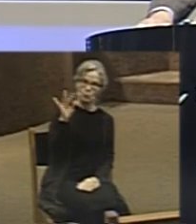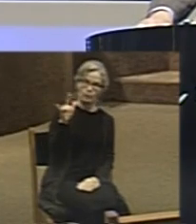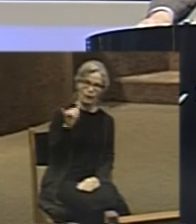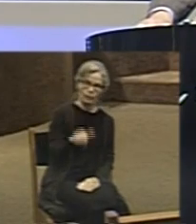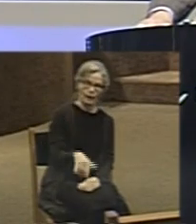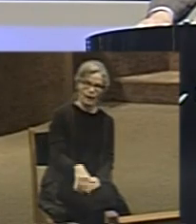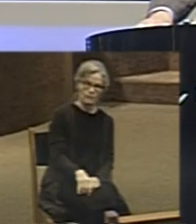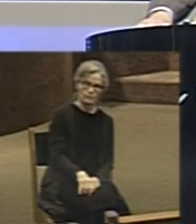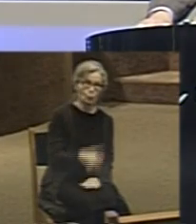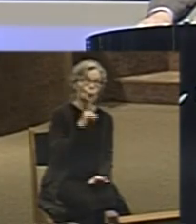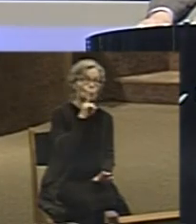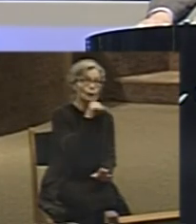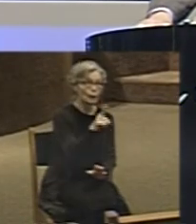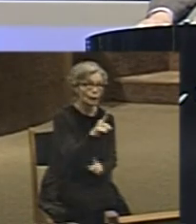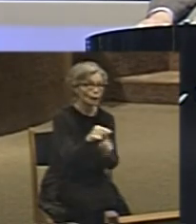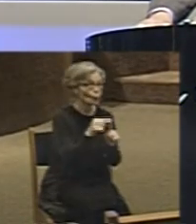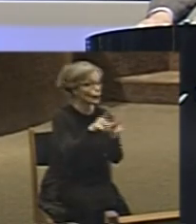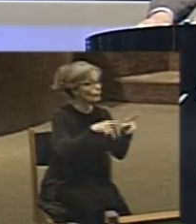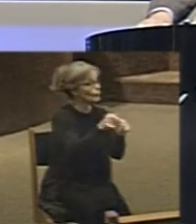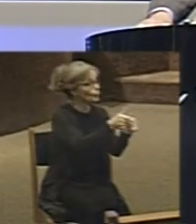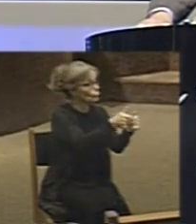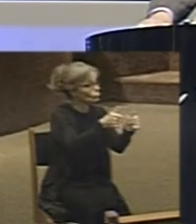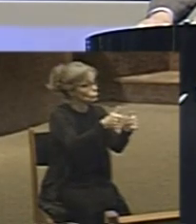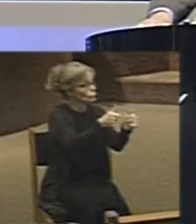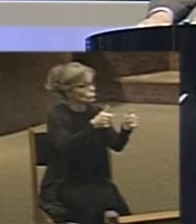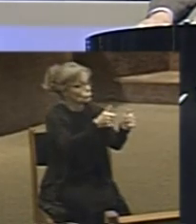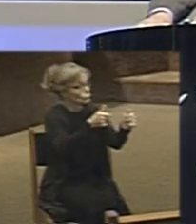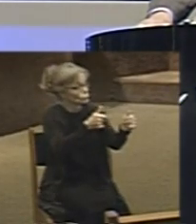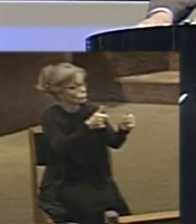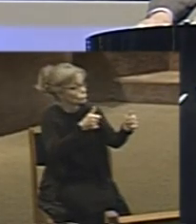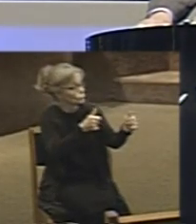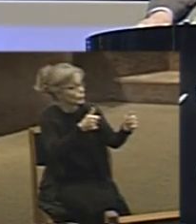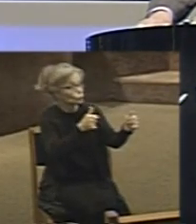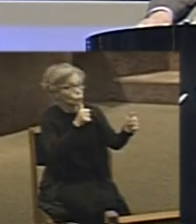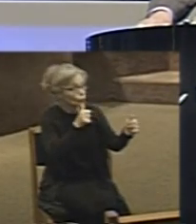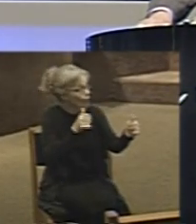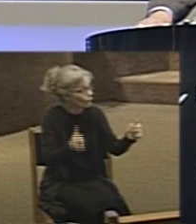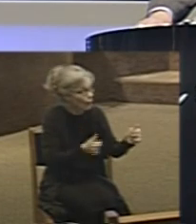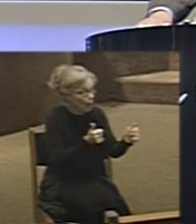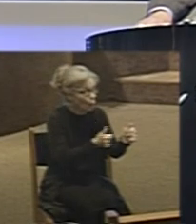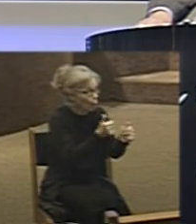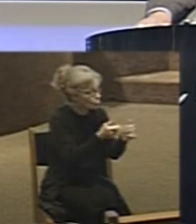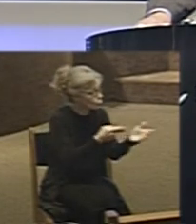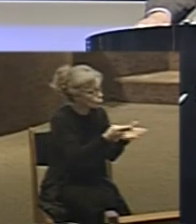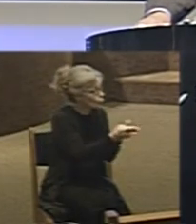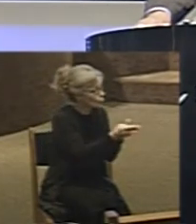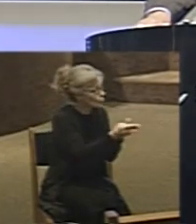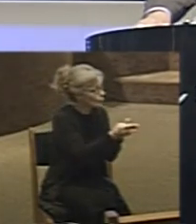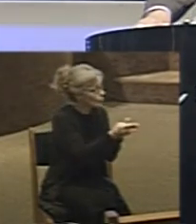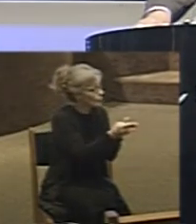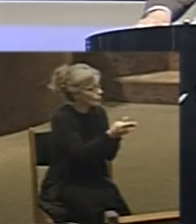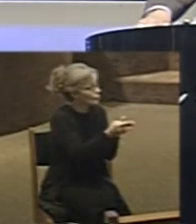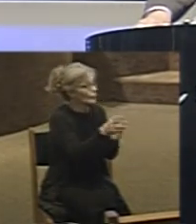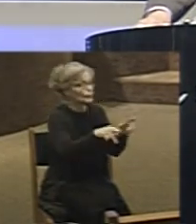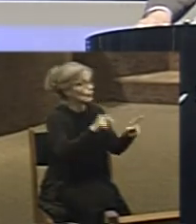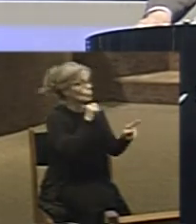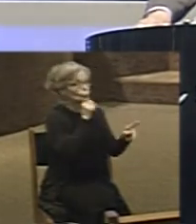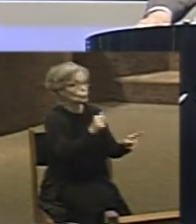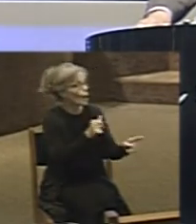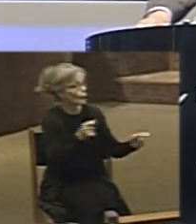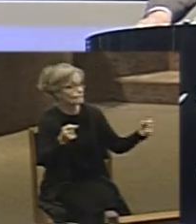when people walk away from truth and fail to do what they know to do, it's a fear issue. They don't fear